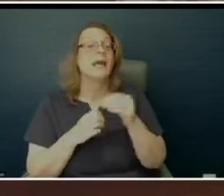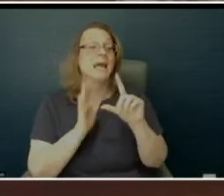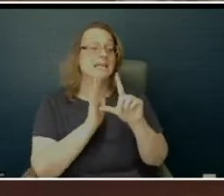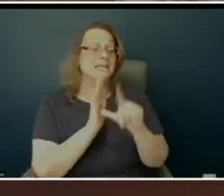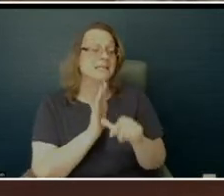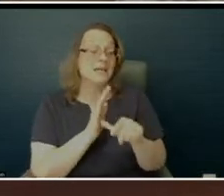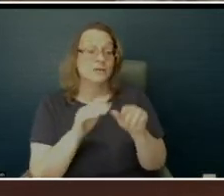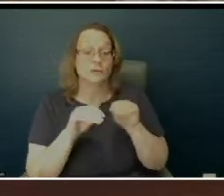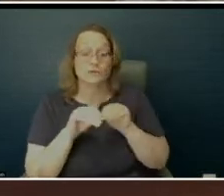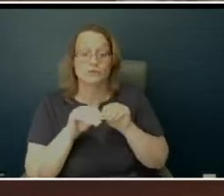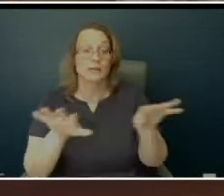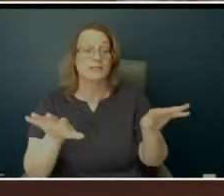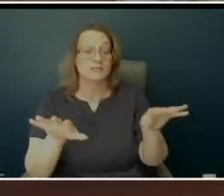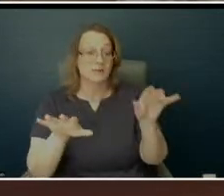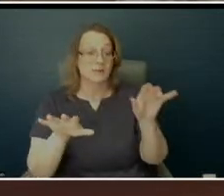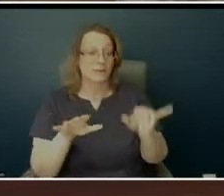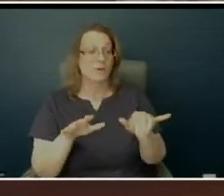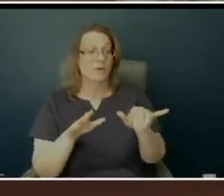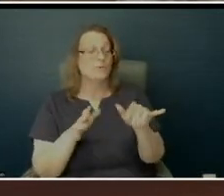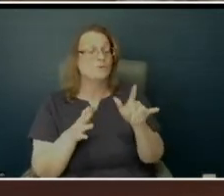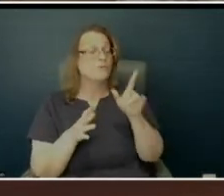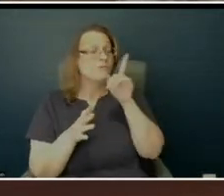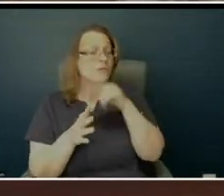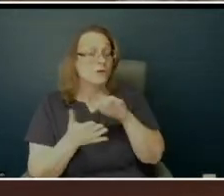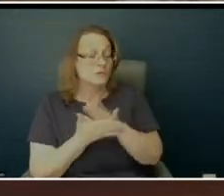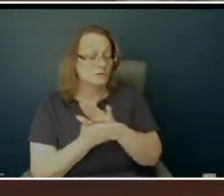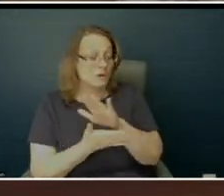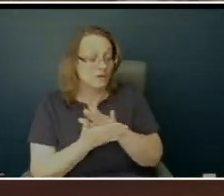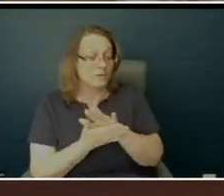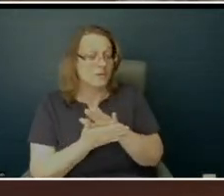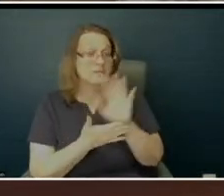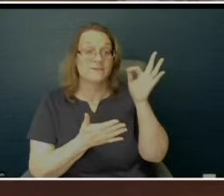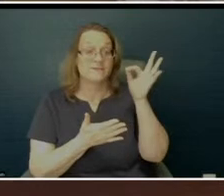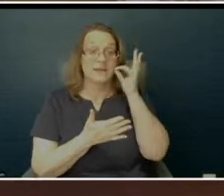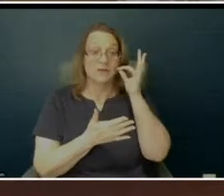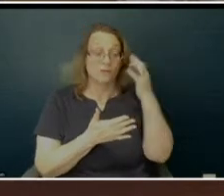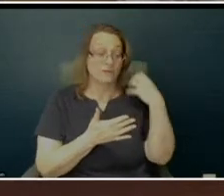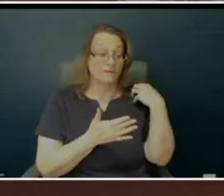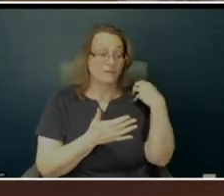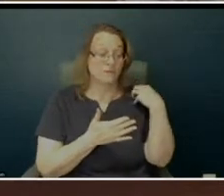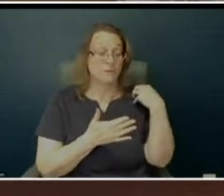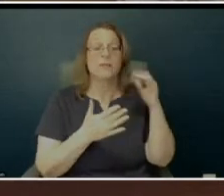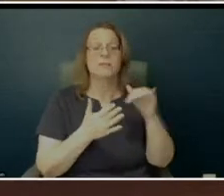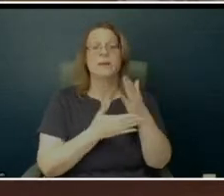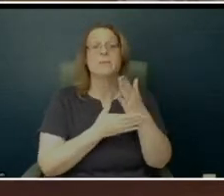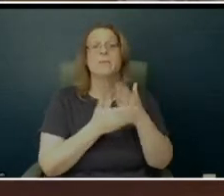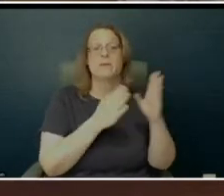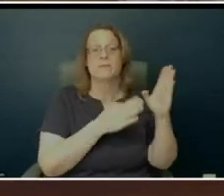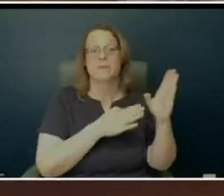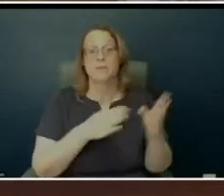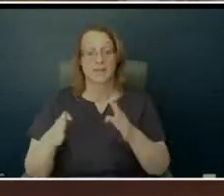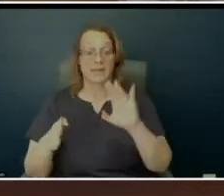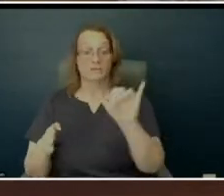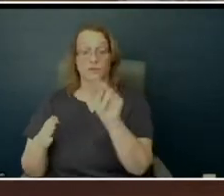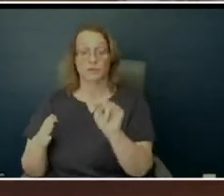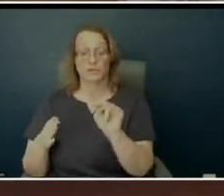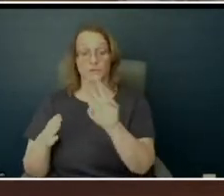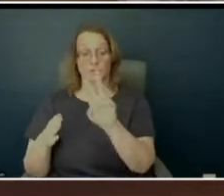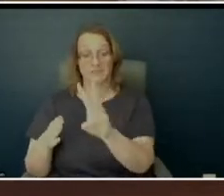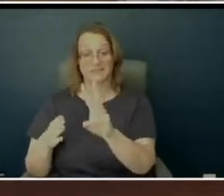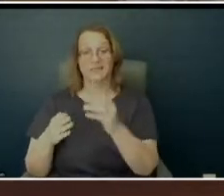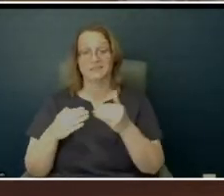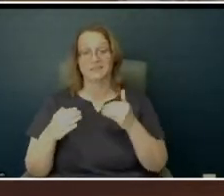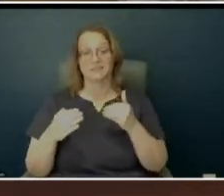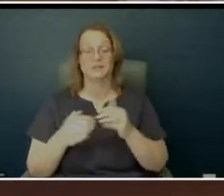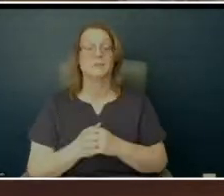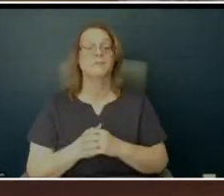documents to federal officials, again as part of his planning for January 6th. We have seen how President Trump